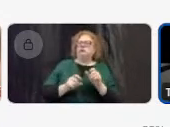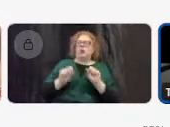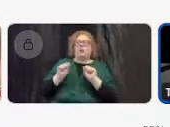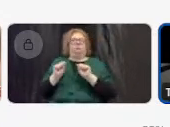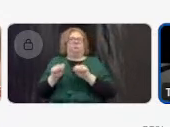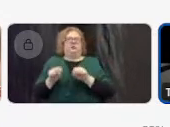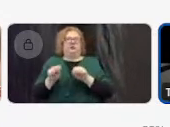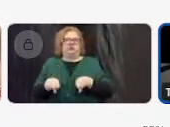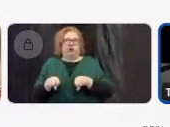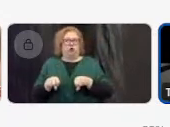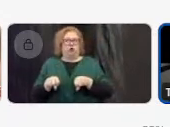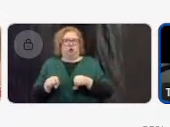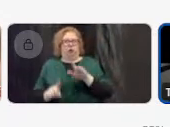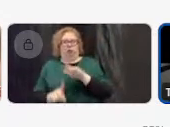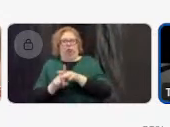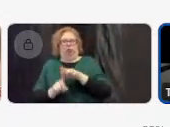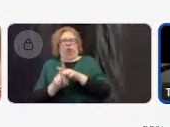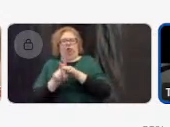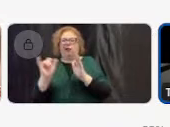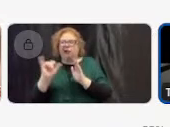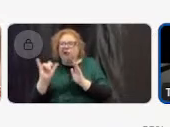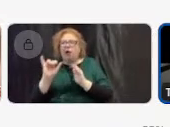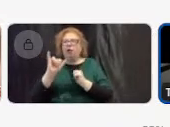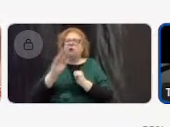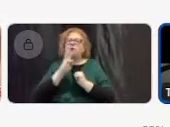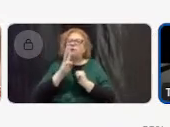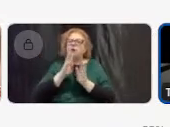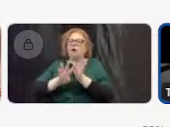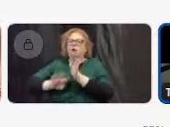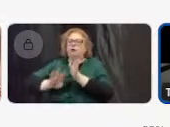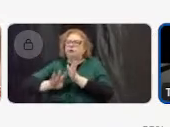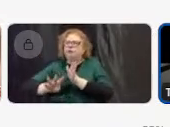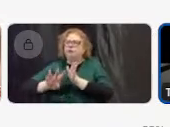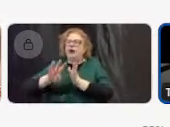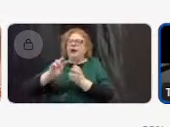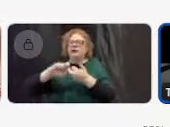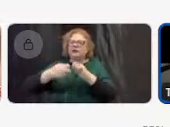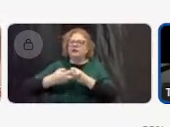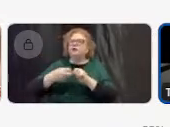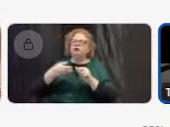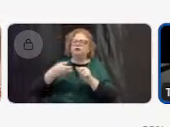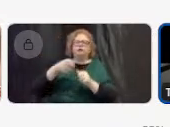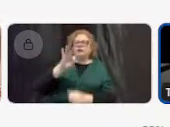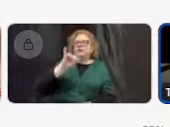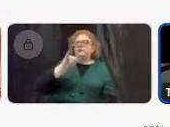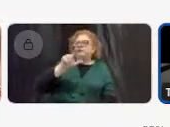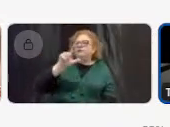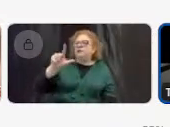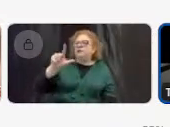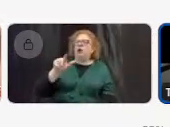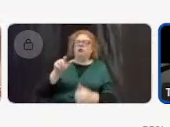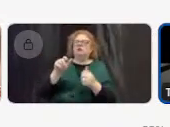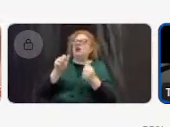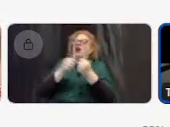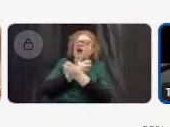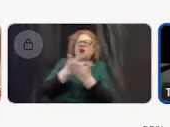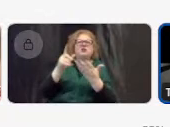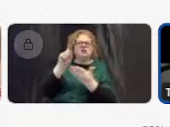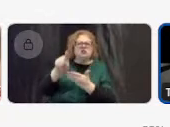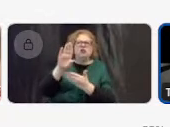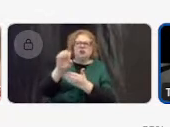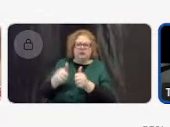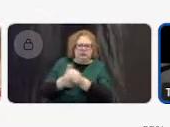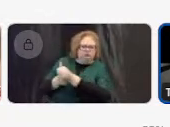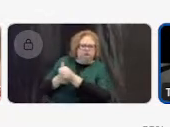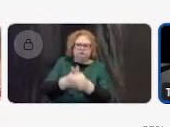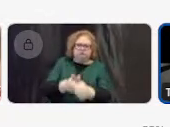or land cut or fill issues or anything are being observed and followed up by